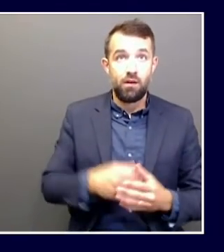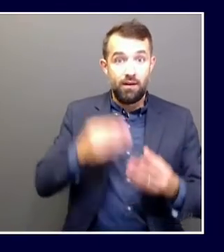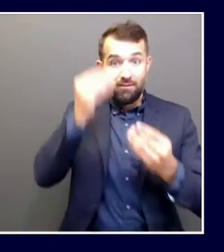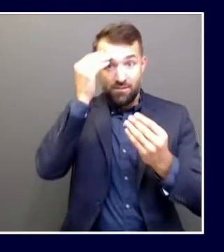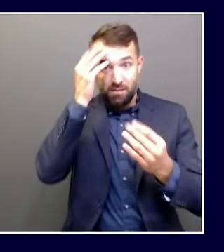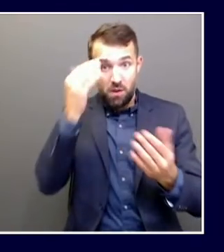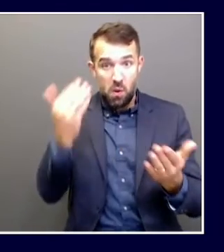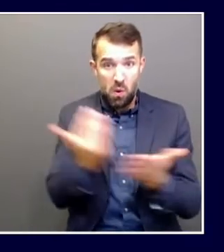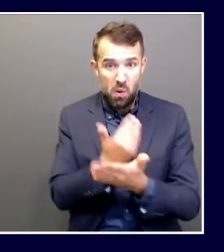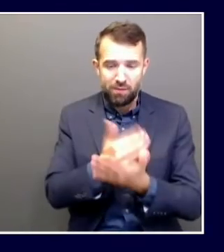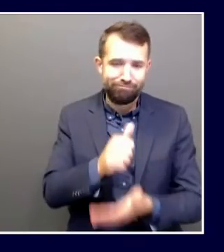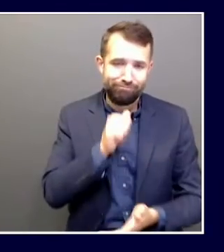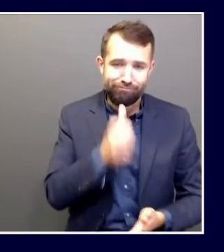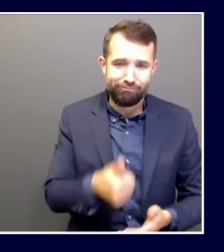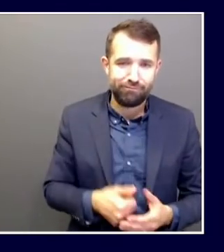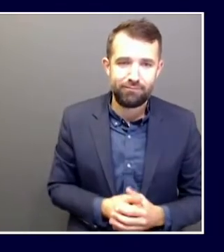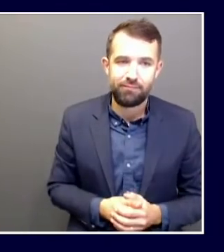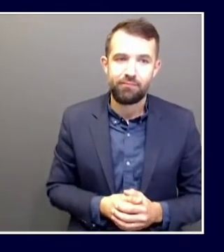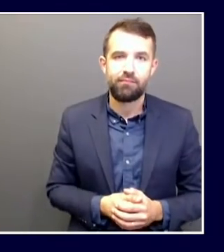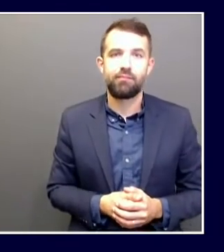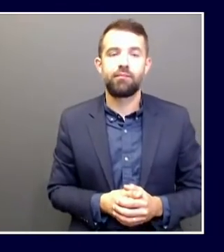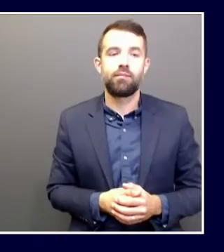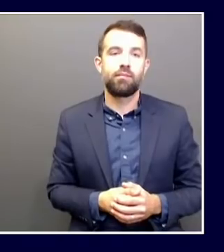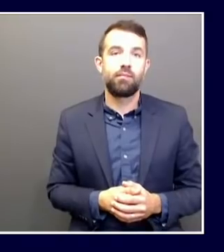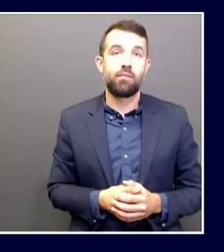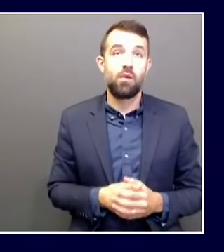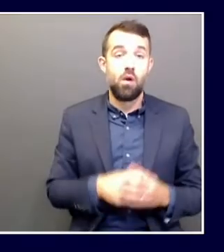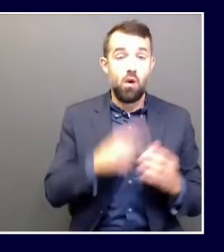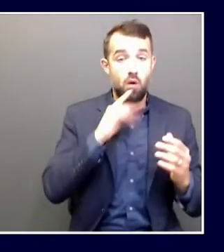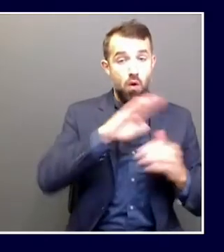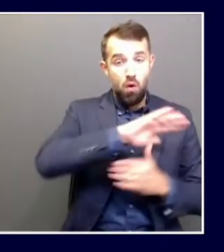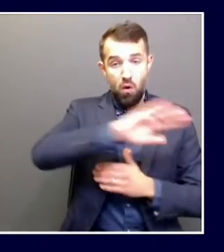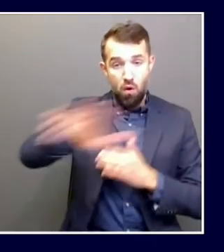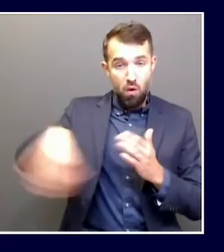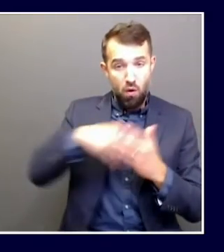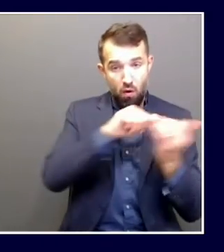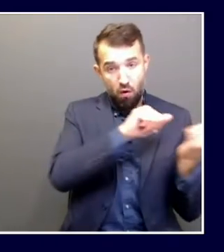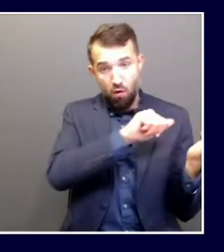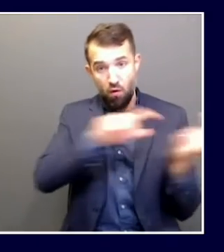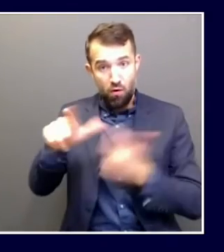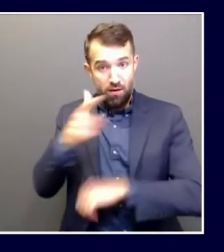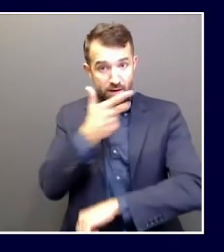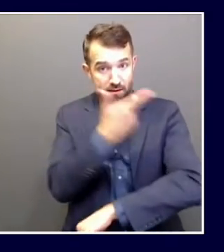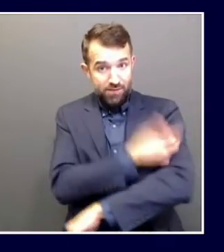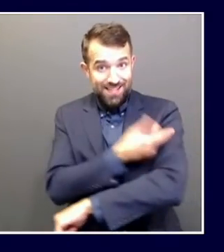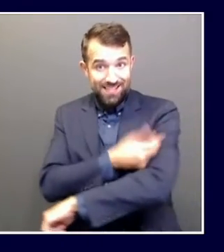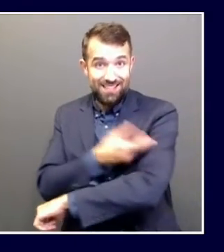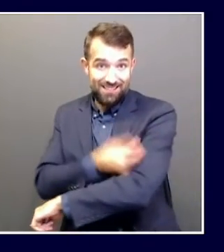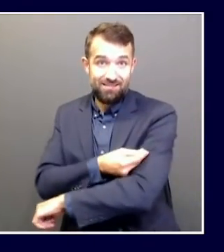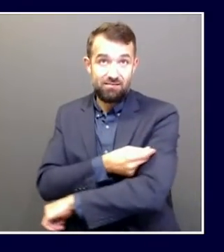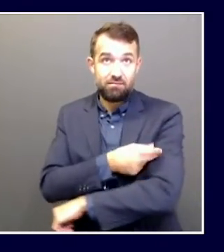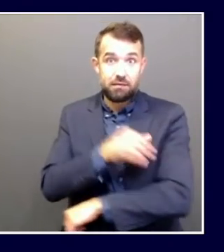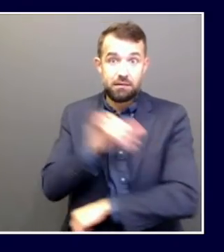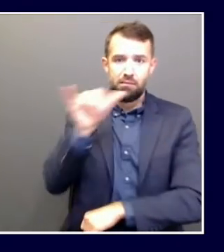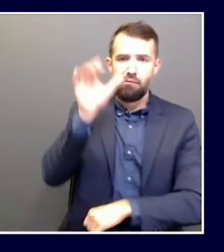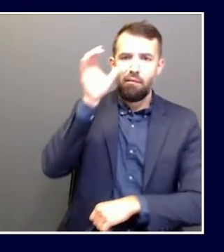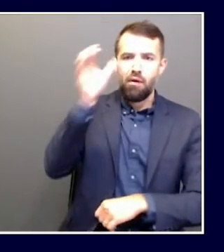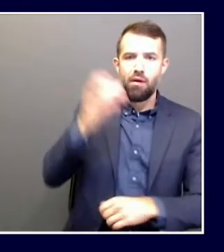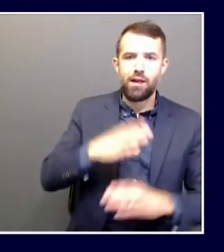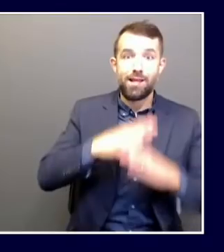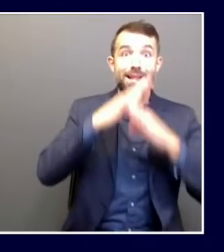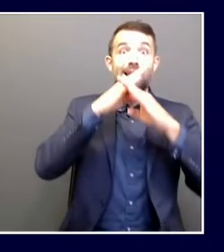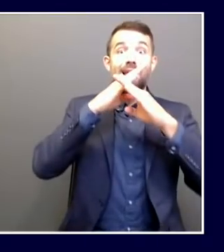immunity happens with virtually all vaccines. And as a result, for most every other vaccine out